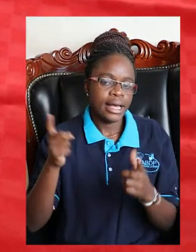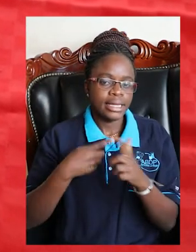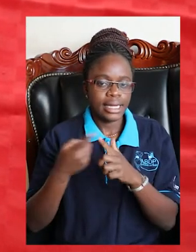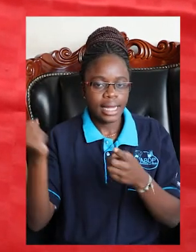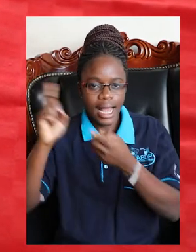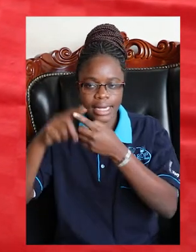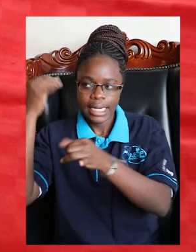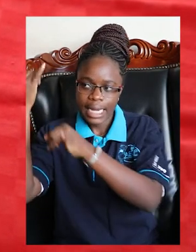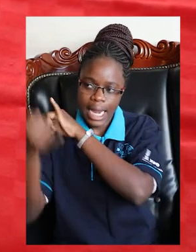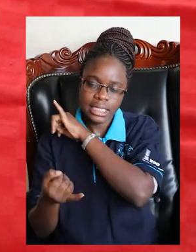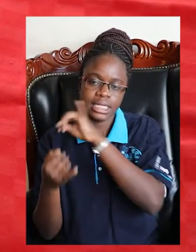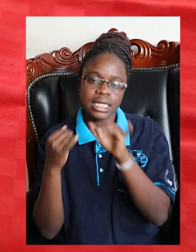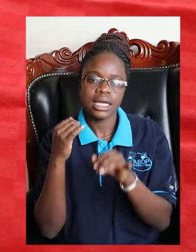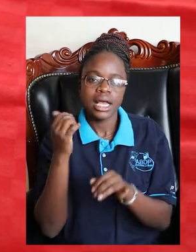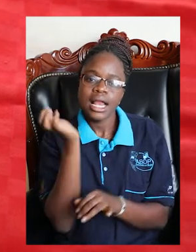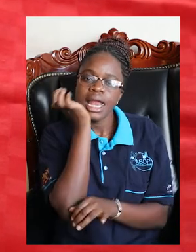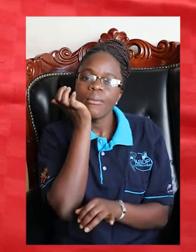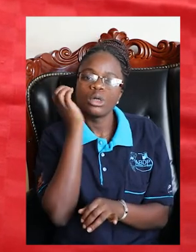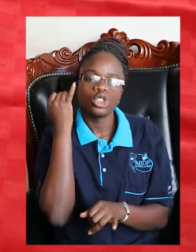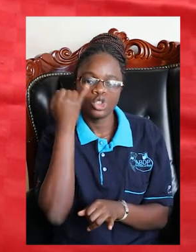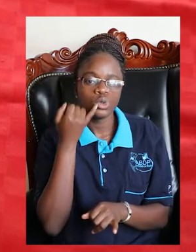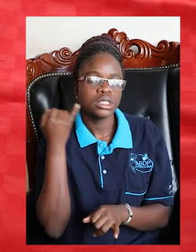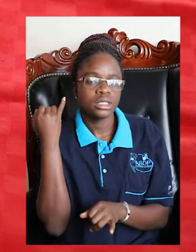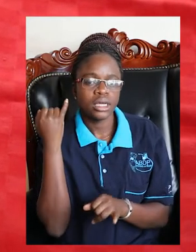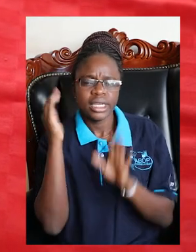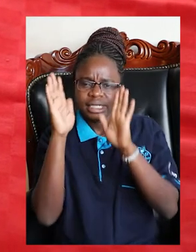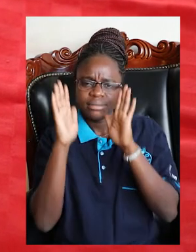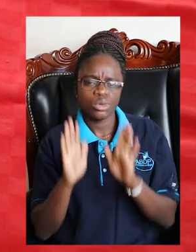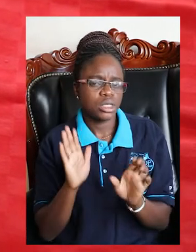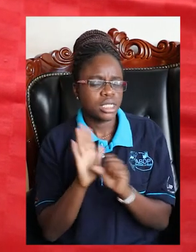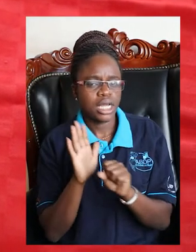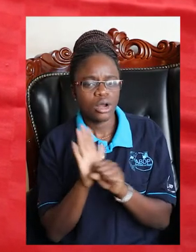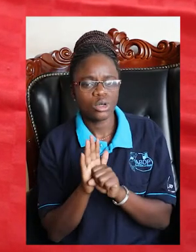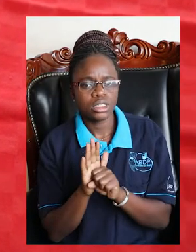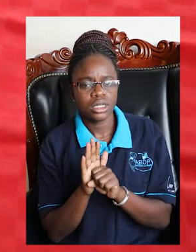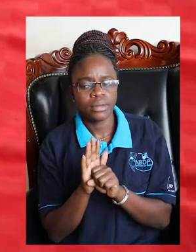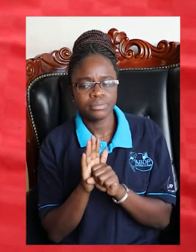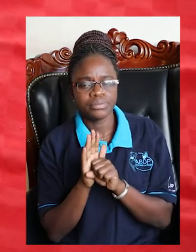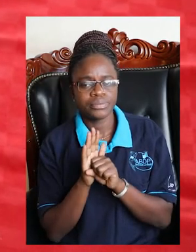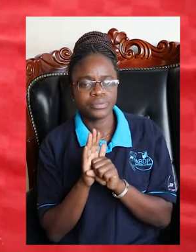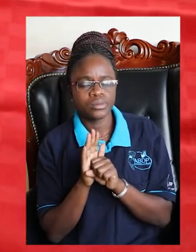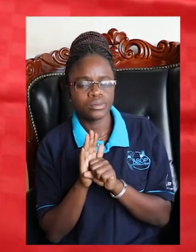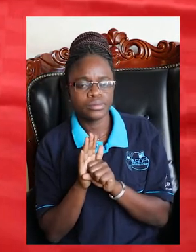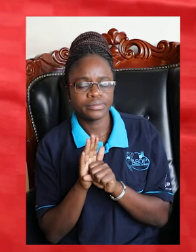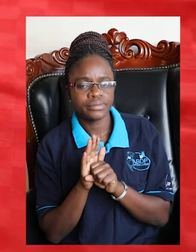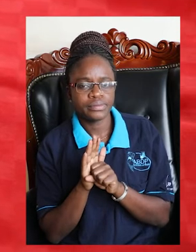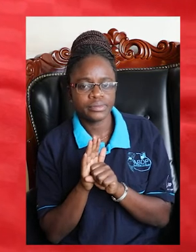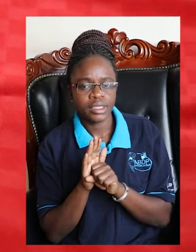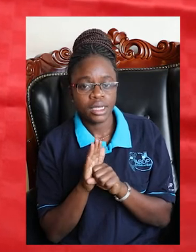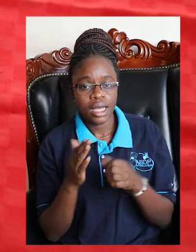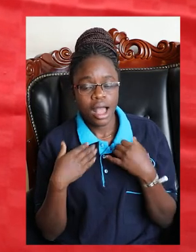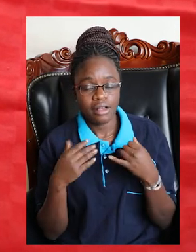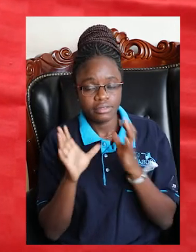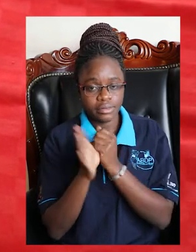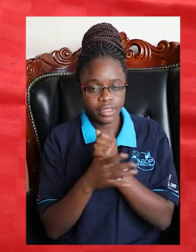some lemon rinse, and then the lemon juice. So the snack is also a very rich snack because it's having the sweet potato, which is orange